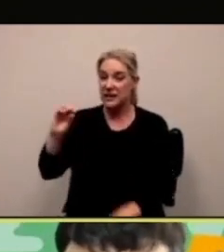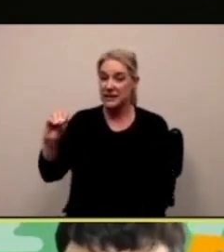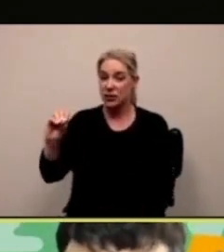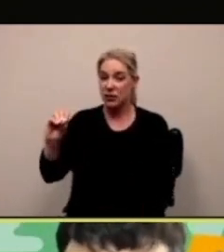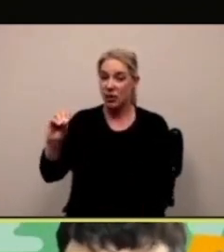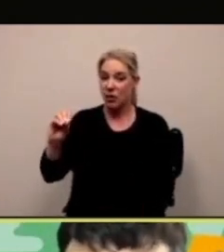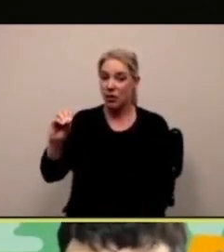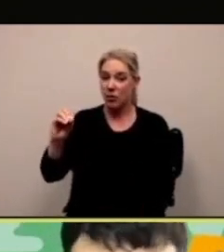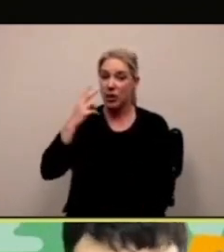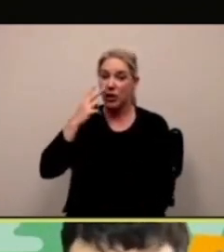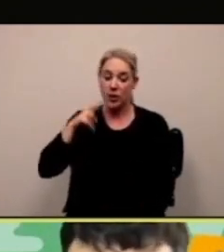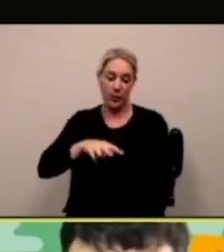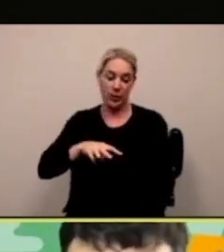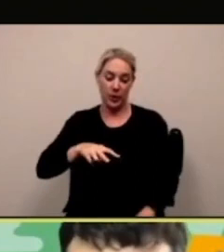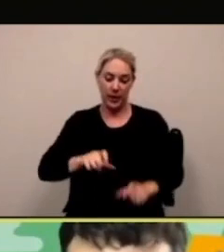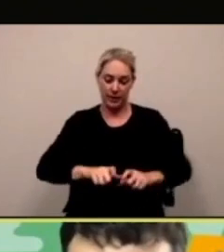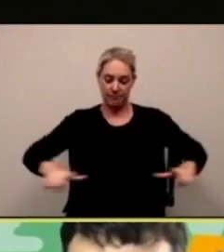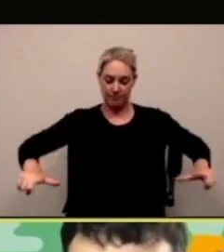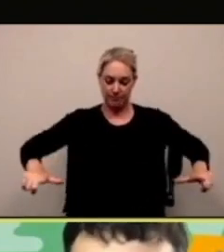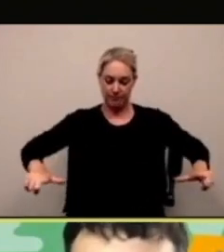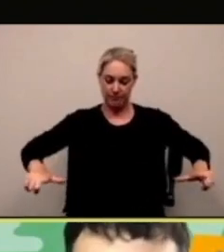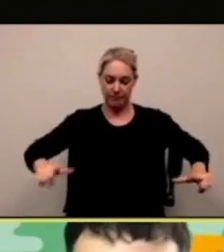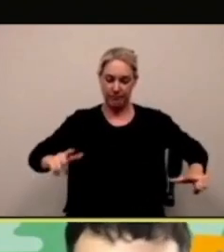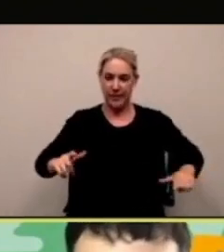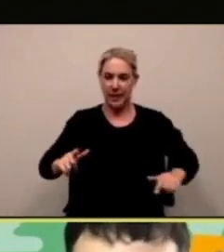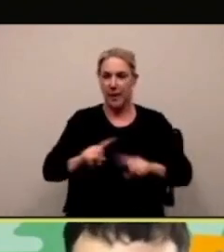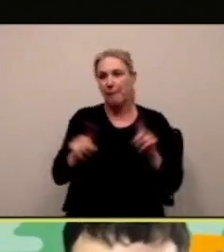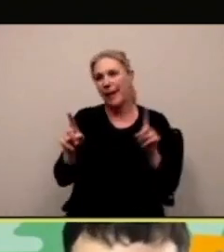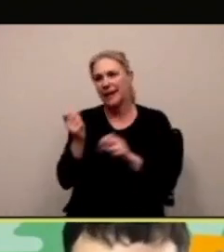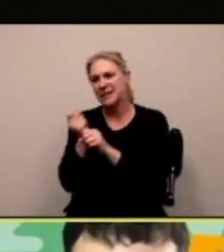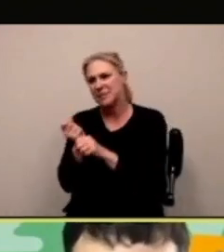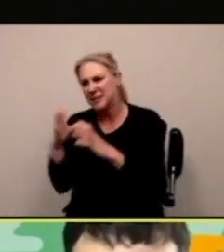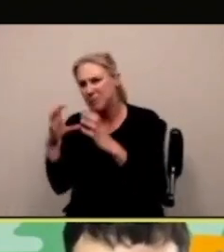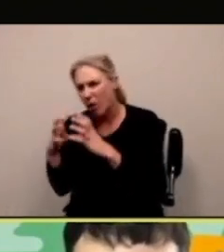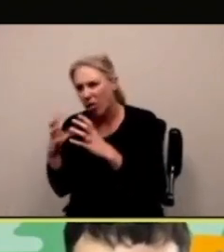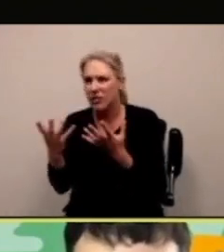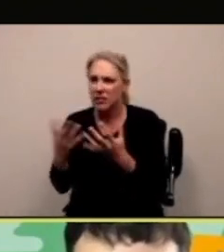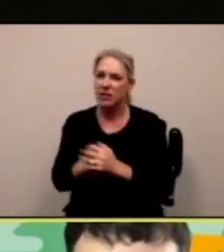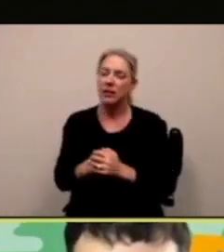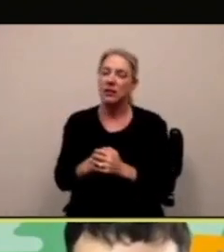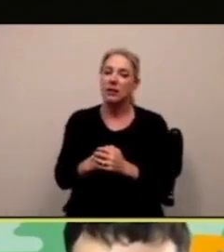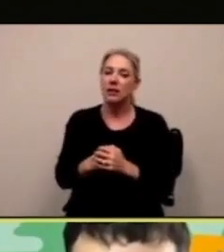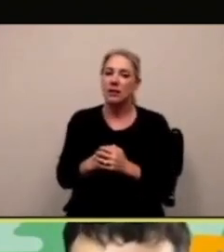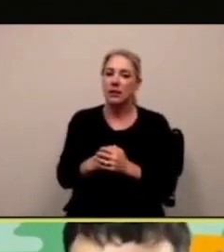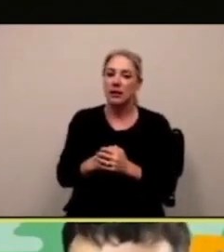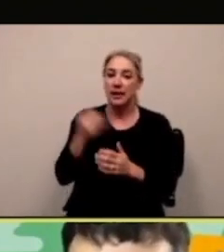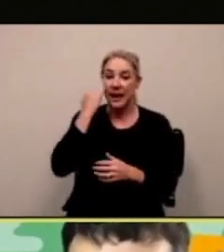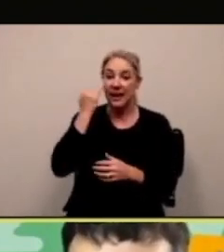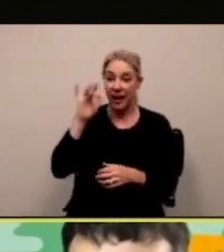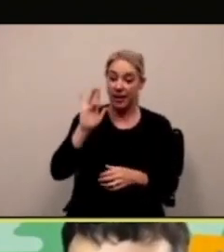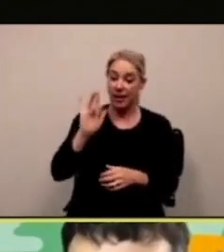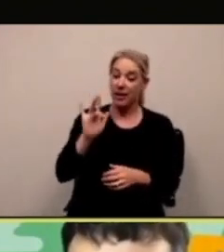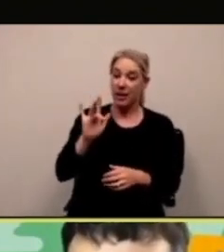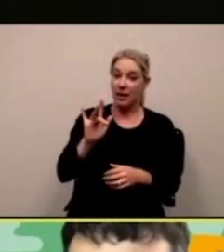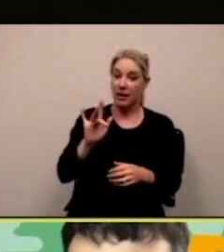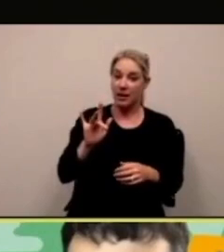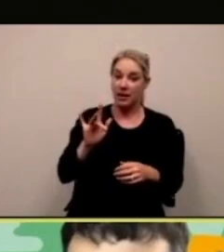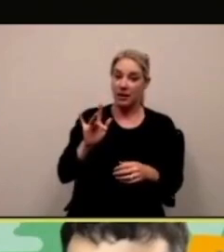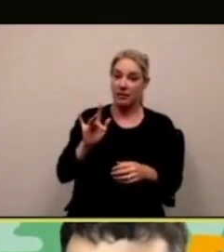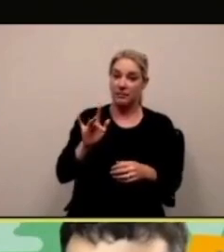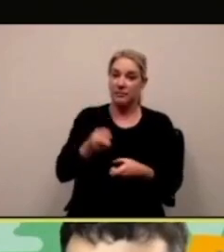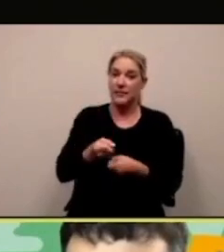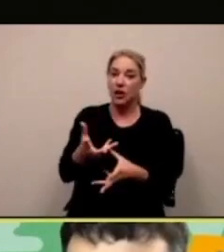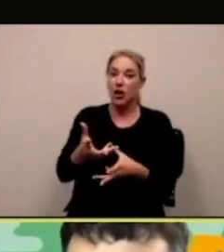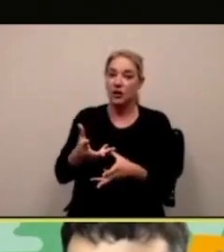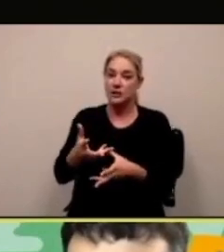table, although they're actually baseballs. And then if I click, that will push the